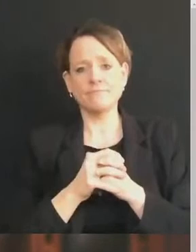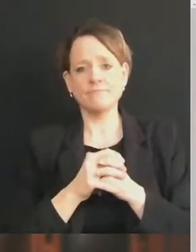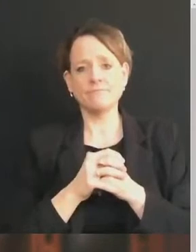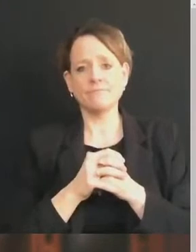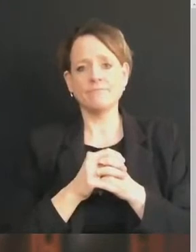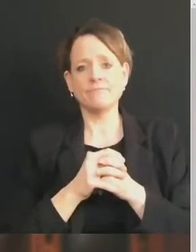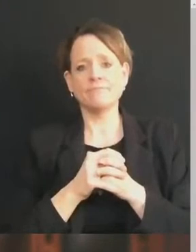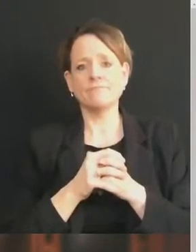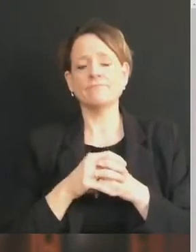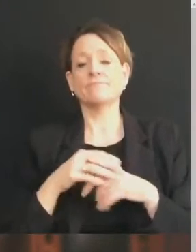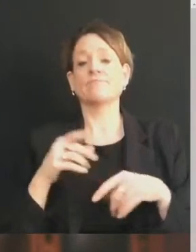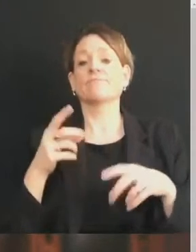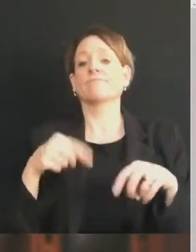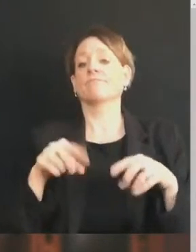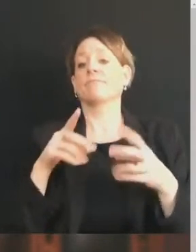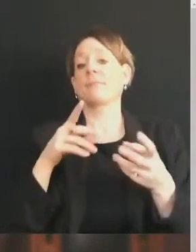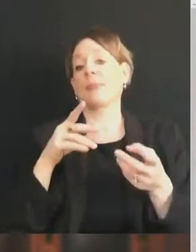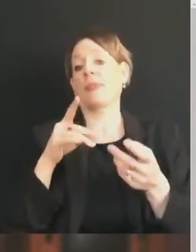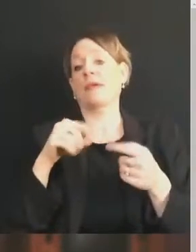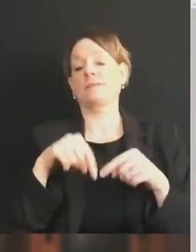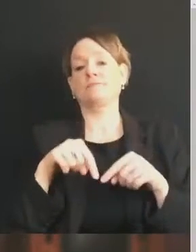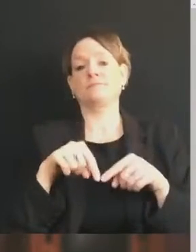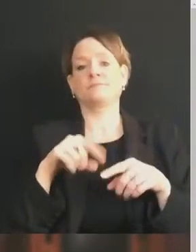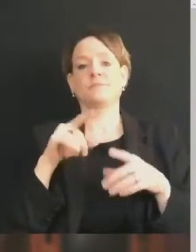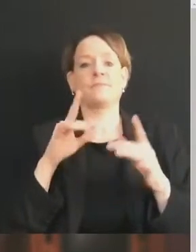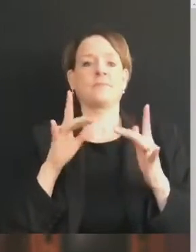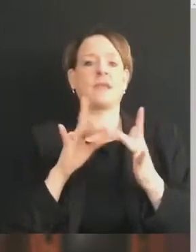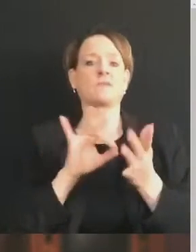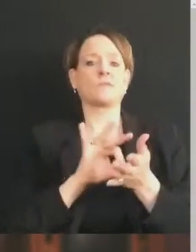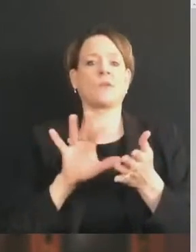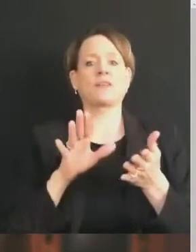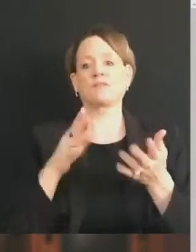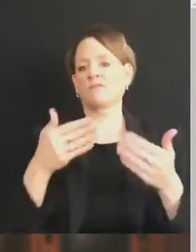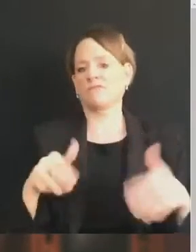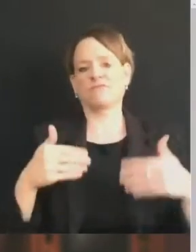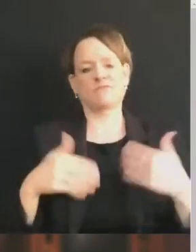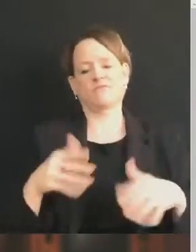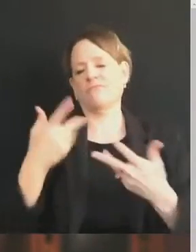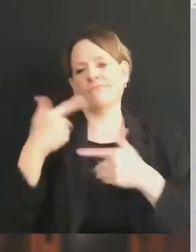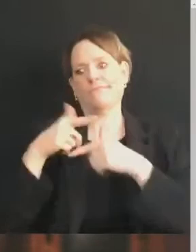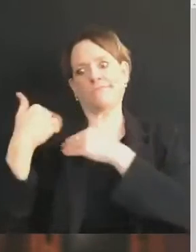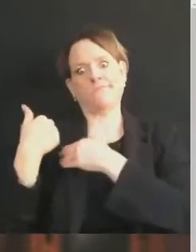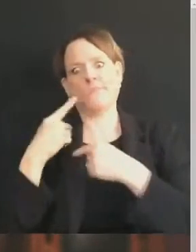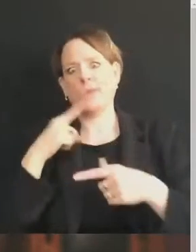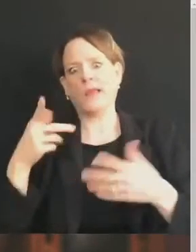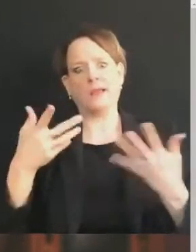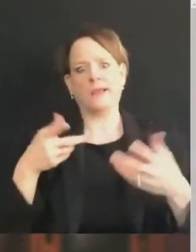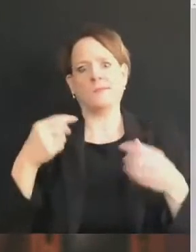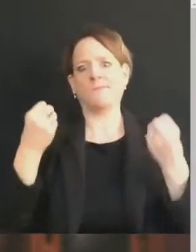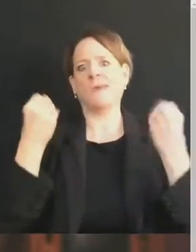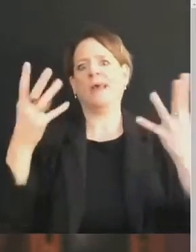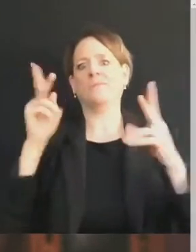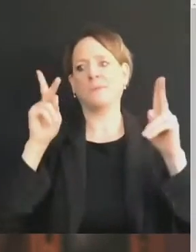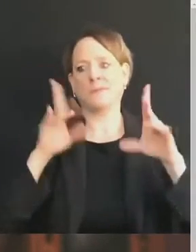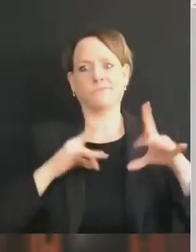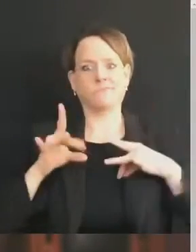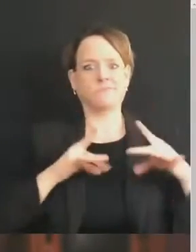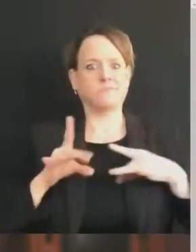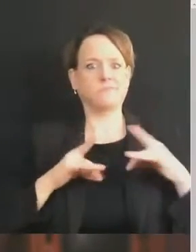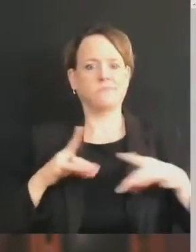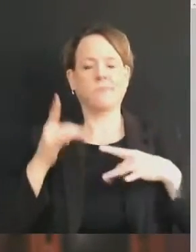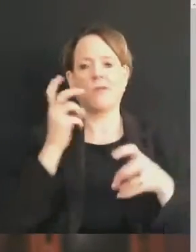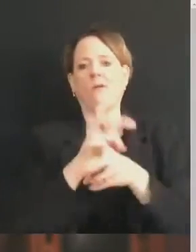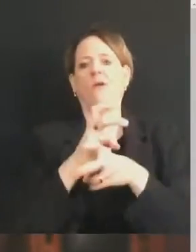handle, will get to contact tracing as quickly as they can, but it is why it is important for folks who